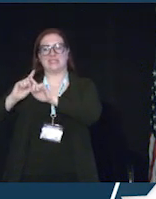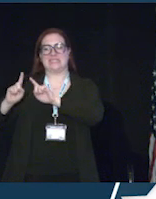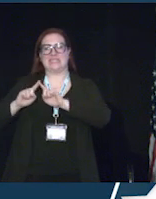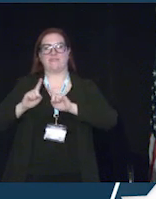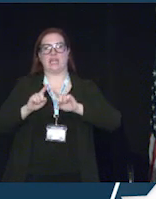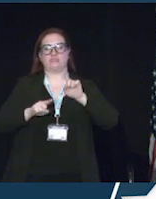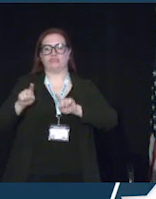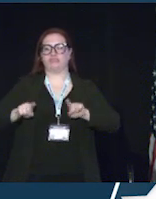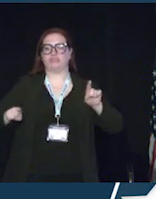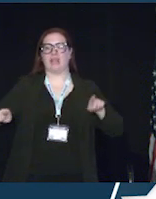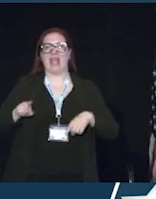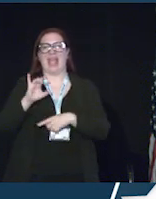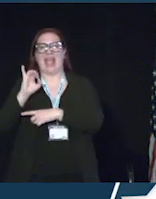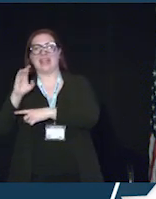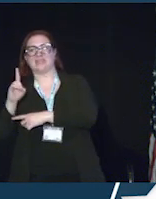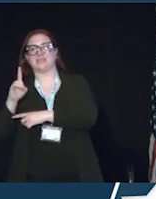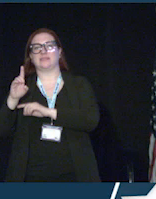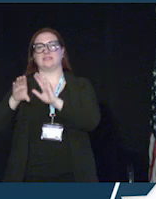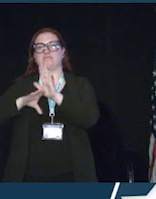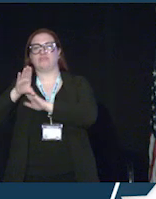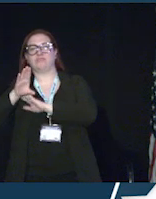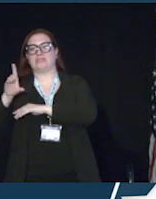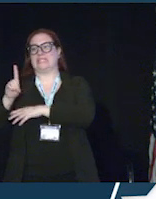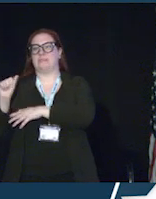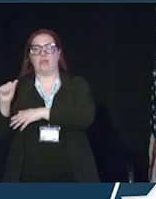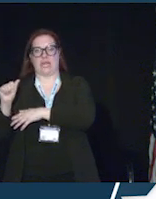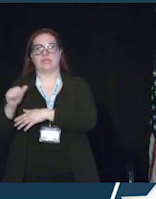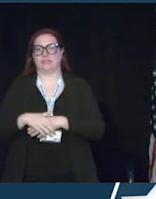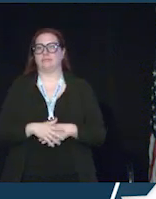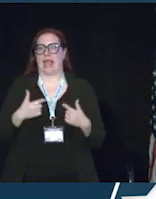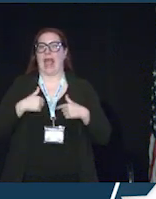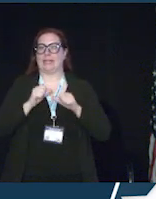developmental disabilities.